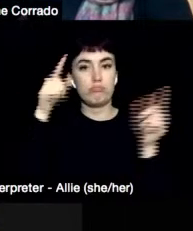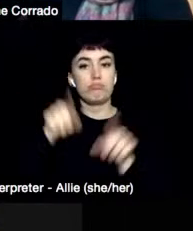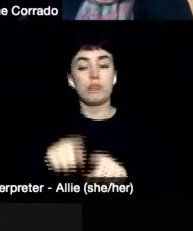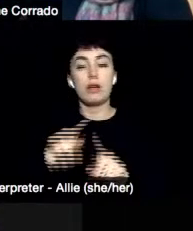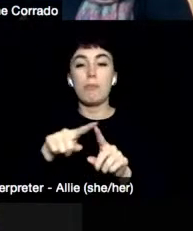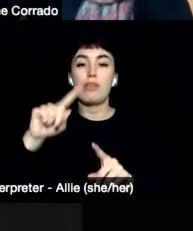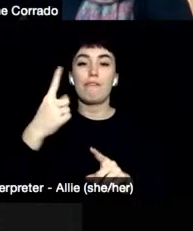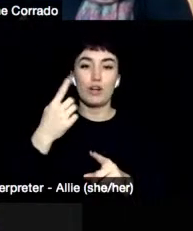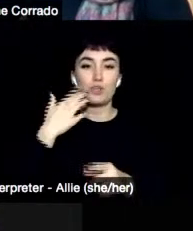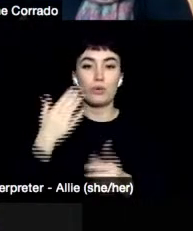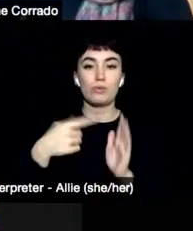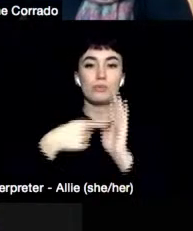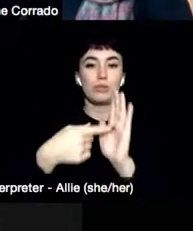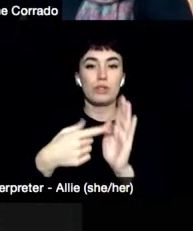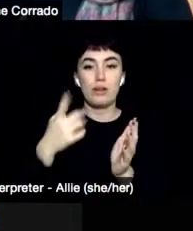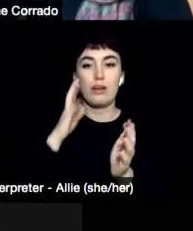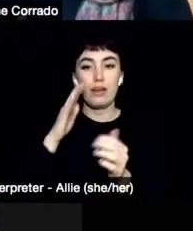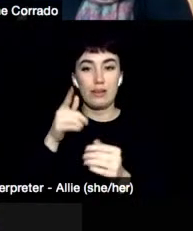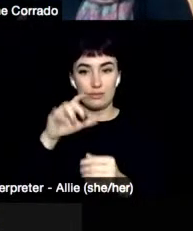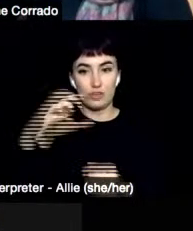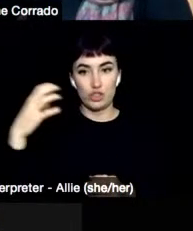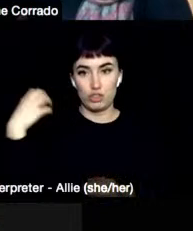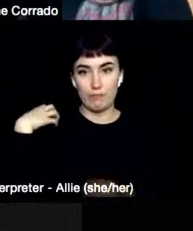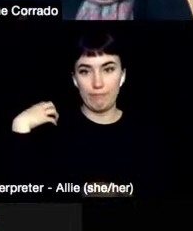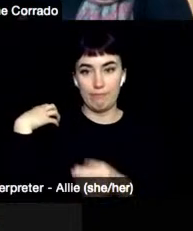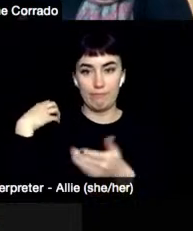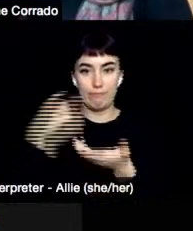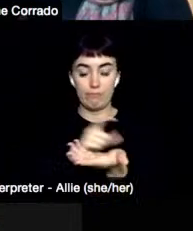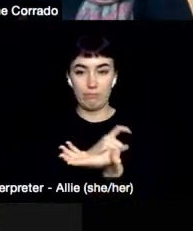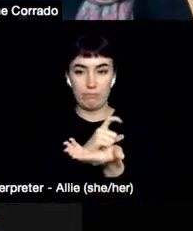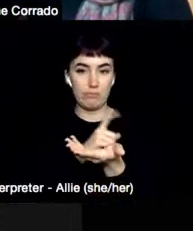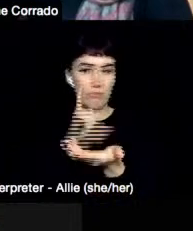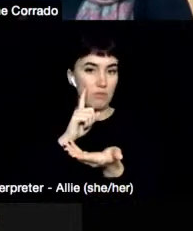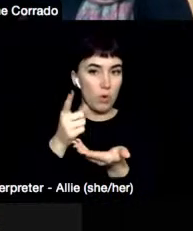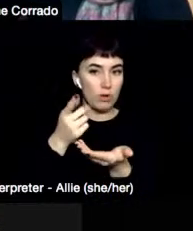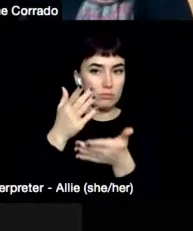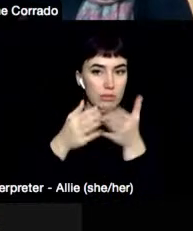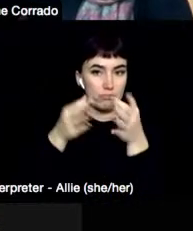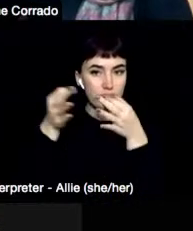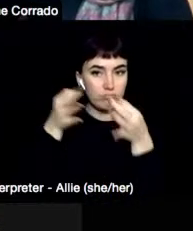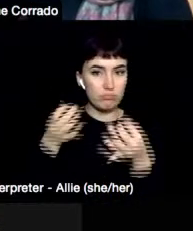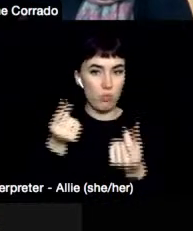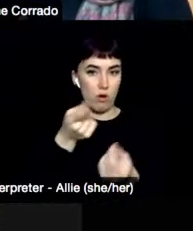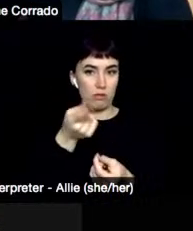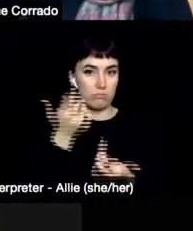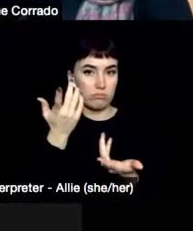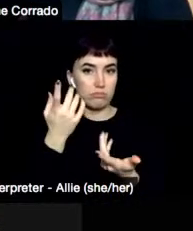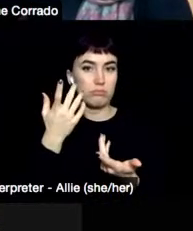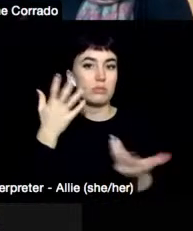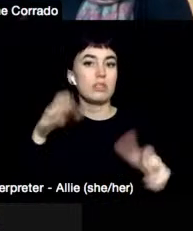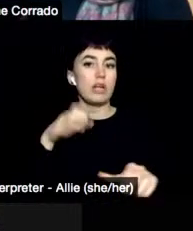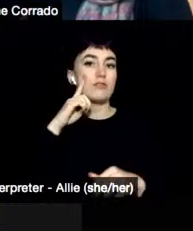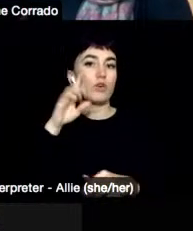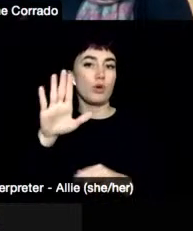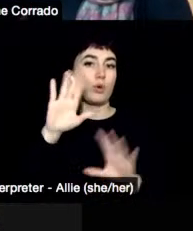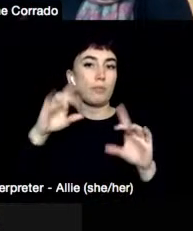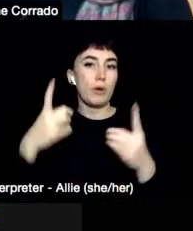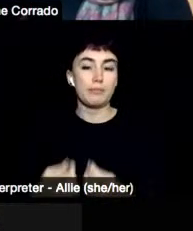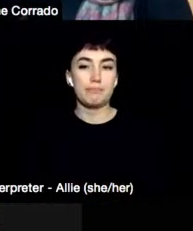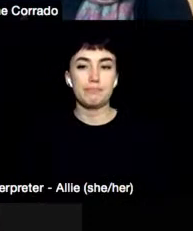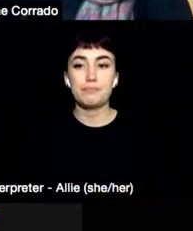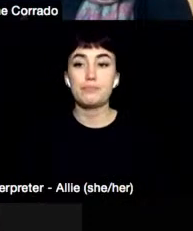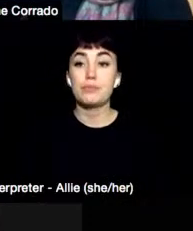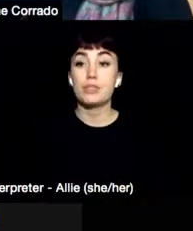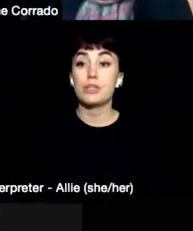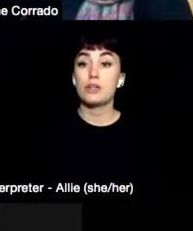on the floor, I'll turn to you, Chief, for just a little description of what this is going to do for you. Sure,